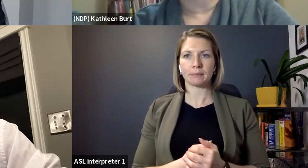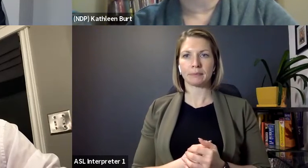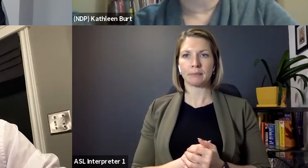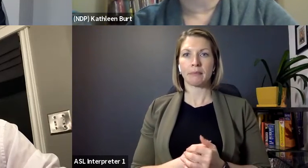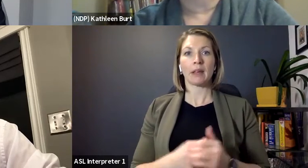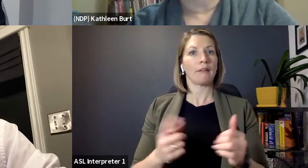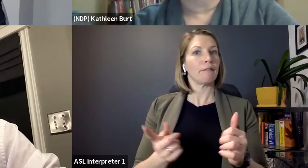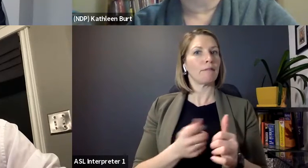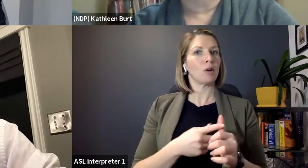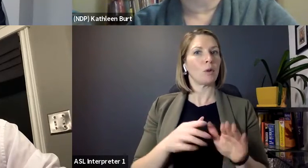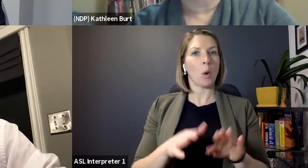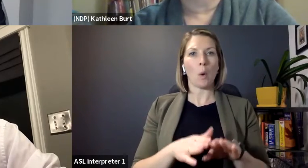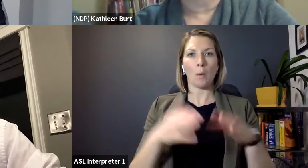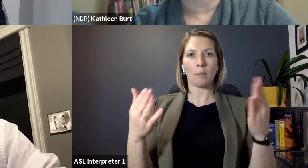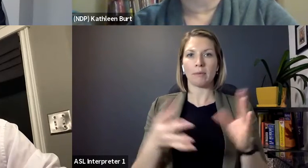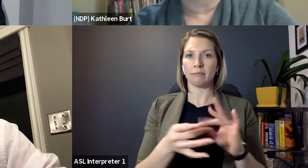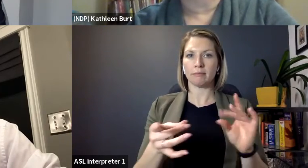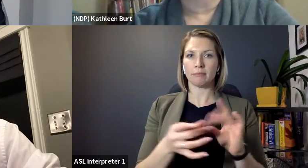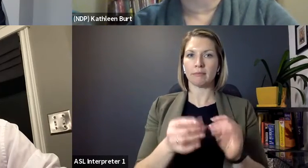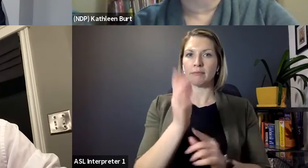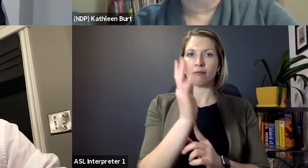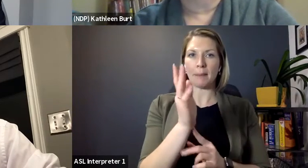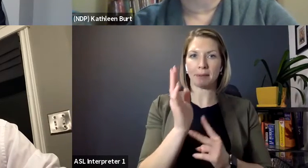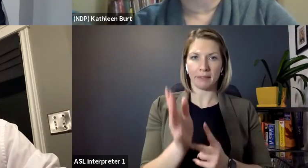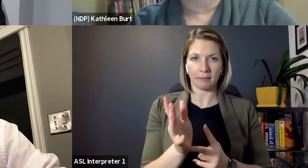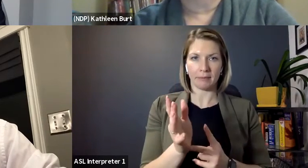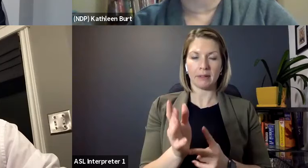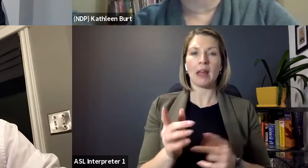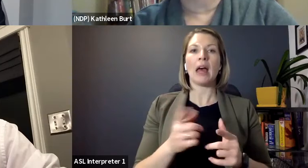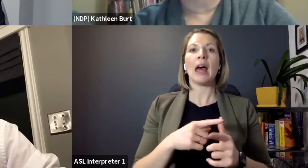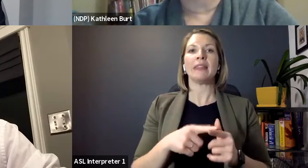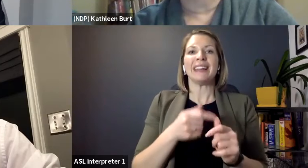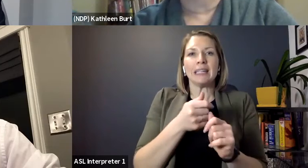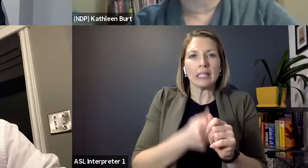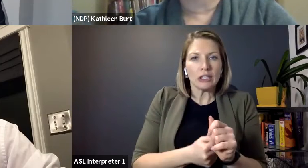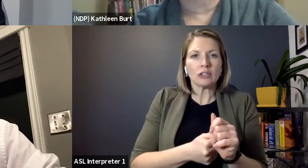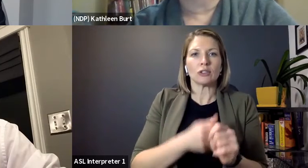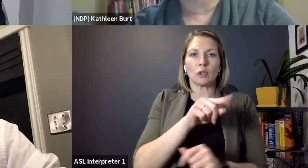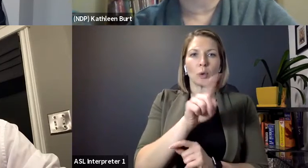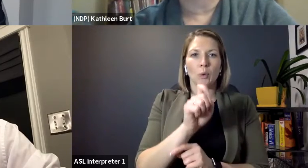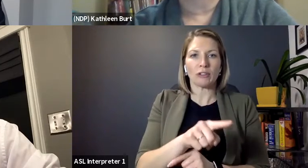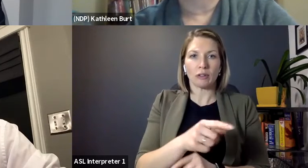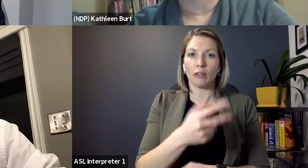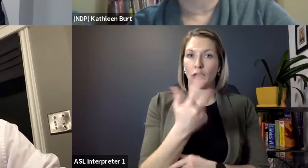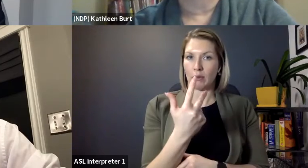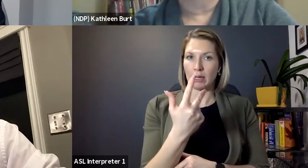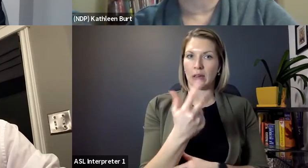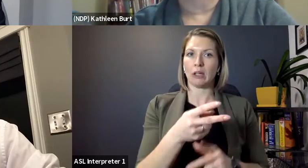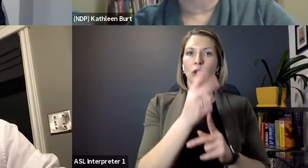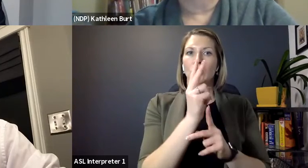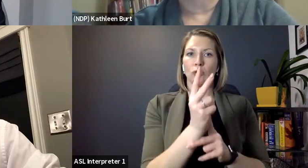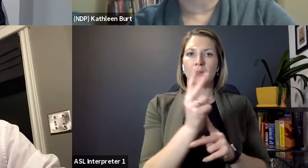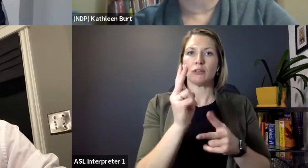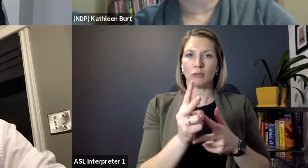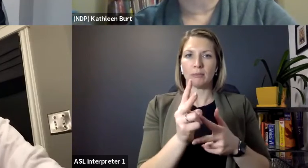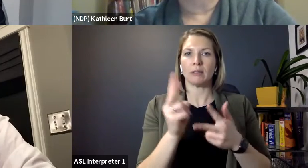opening statements by each candidate, followed by 2 minutes each to answer each of the 3 questions on specific issues. The